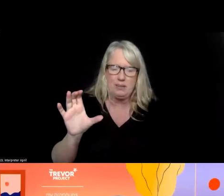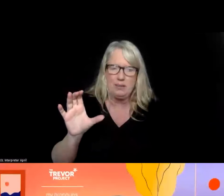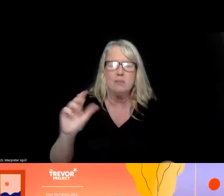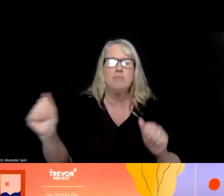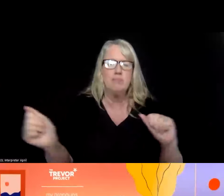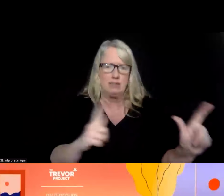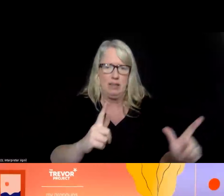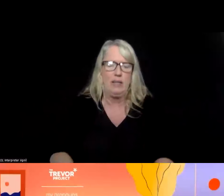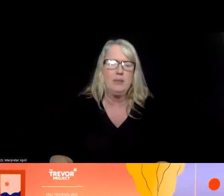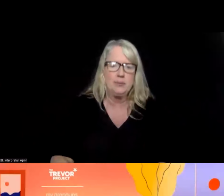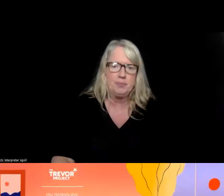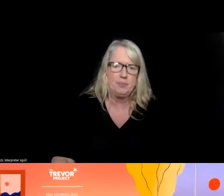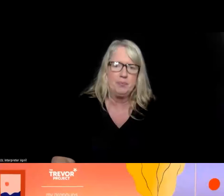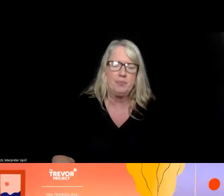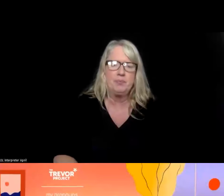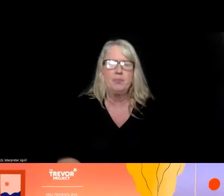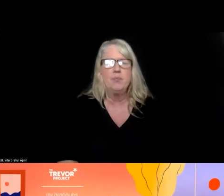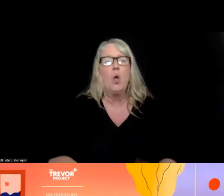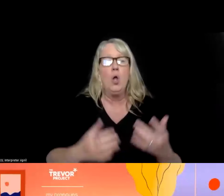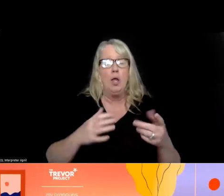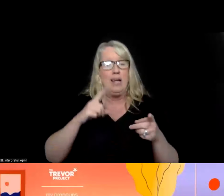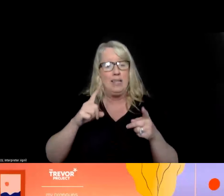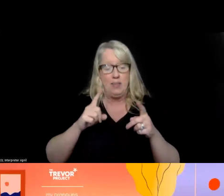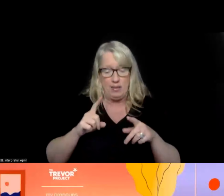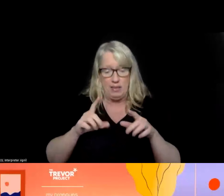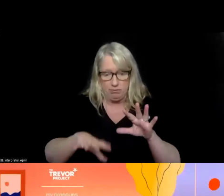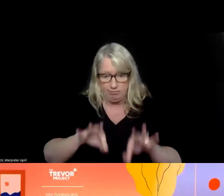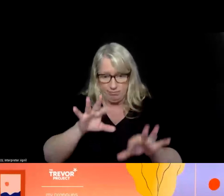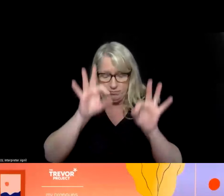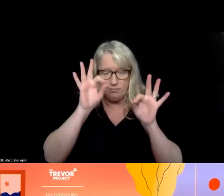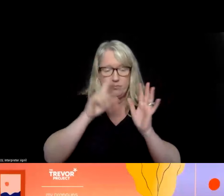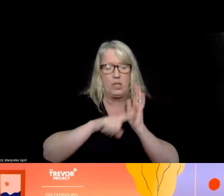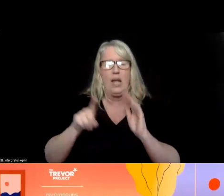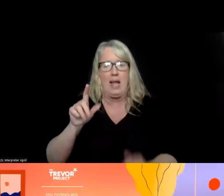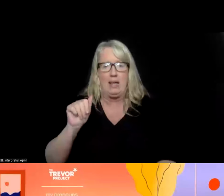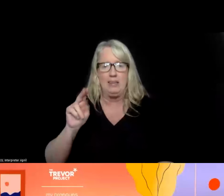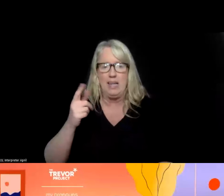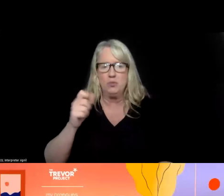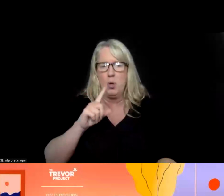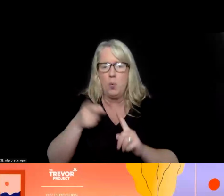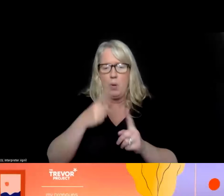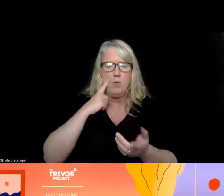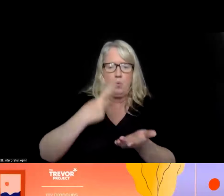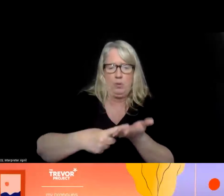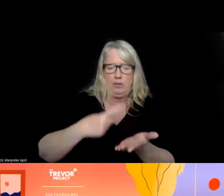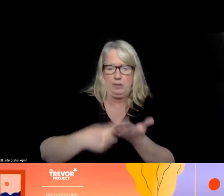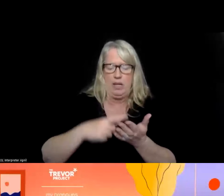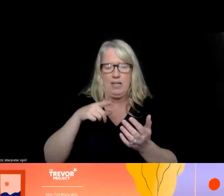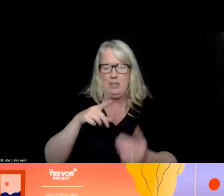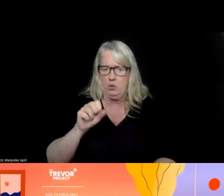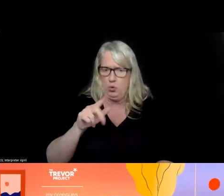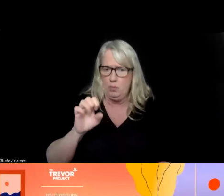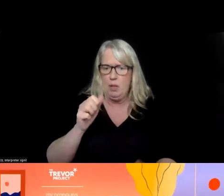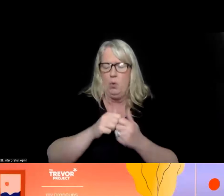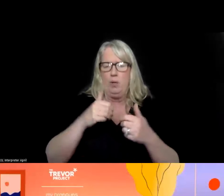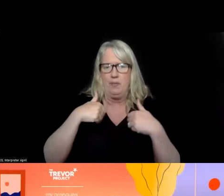please. And while these findings are alarming, as Angela said, whenever we discuss these suicide risks among LGBTQ